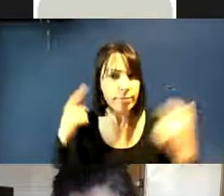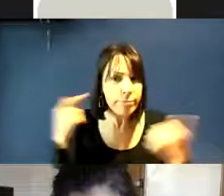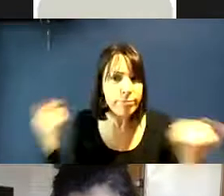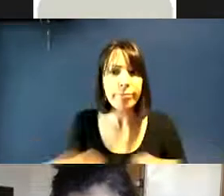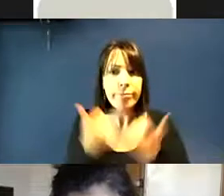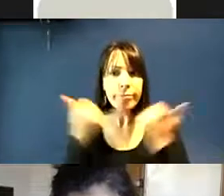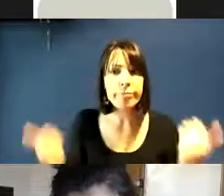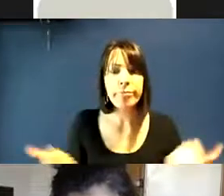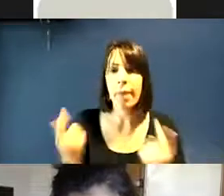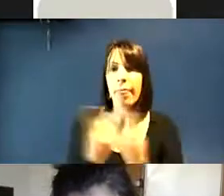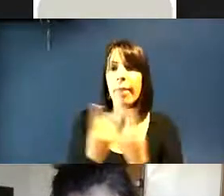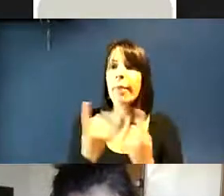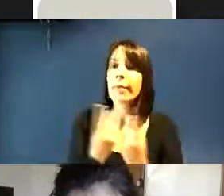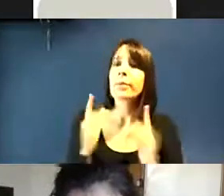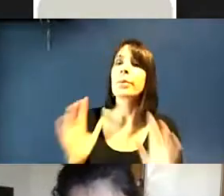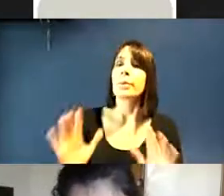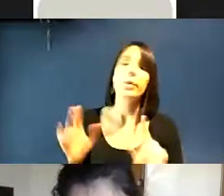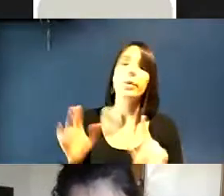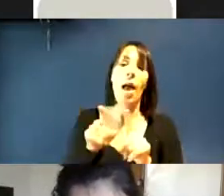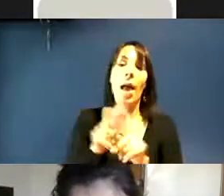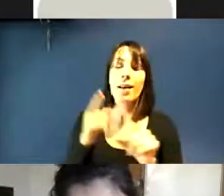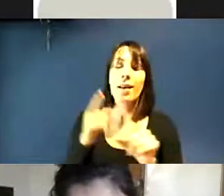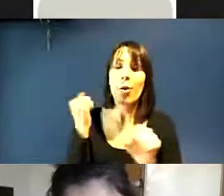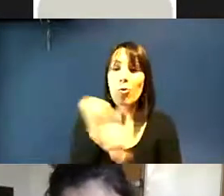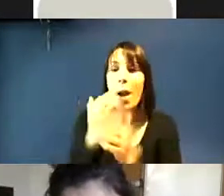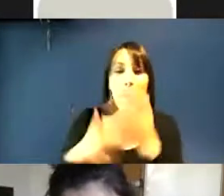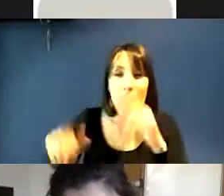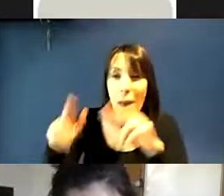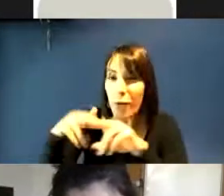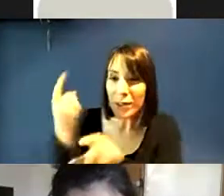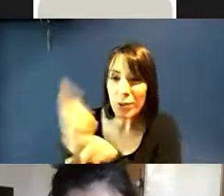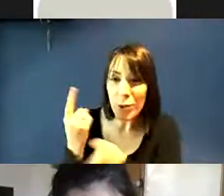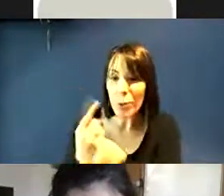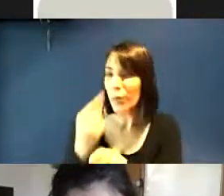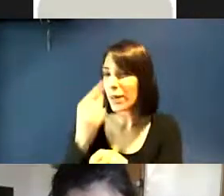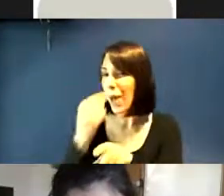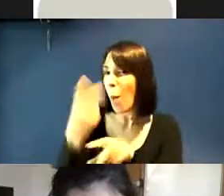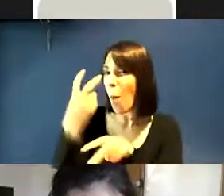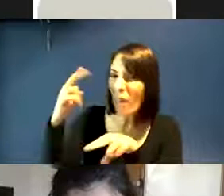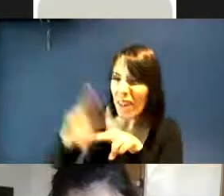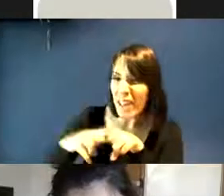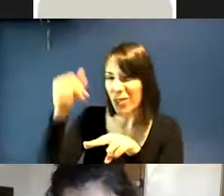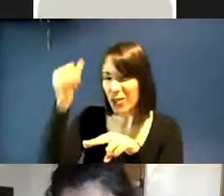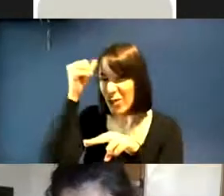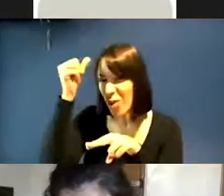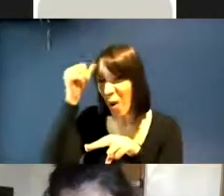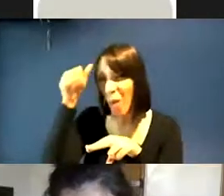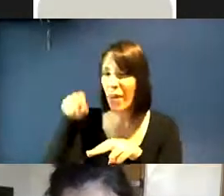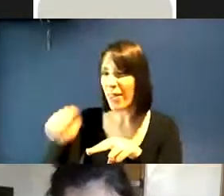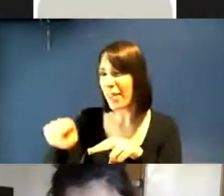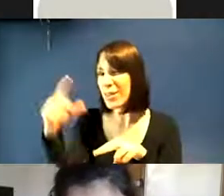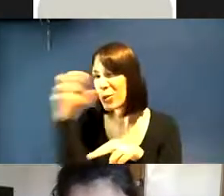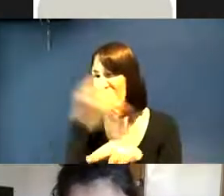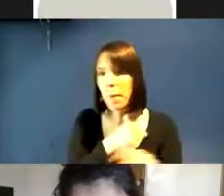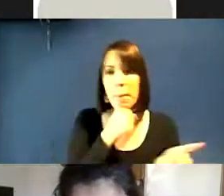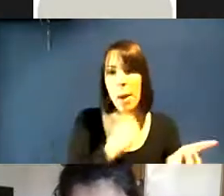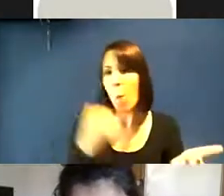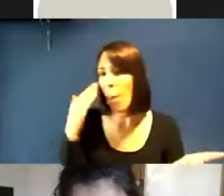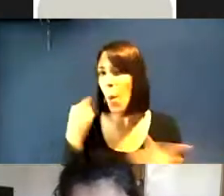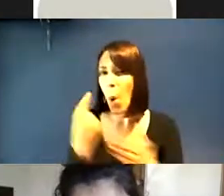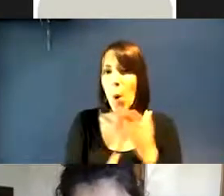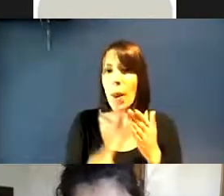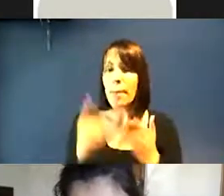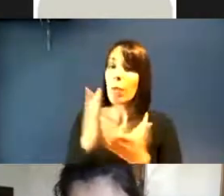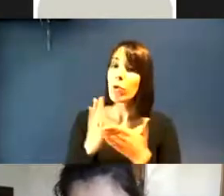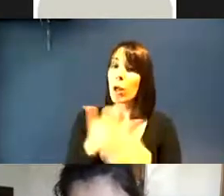us constantly. But it's our responsibility all the time to be challenging this.